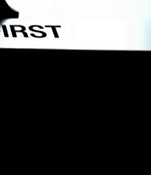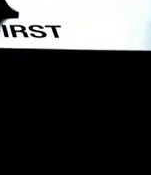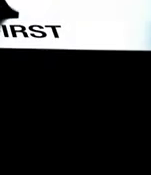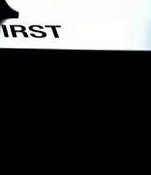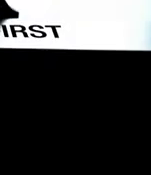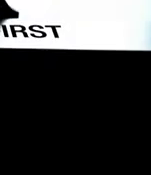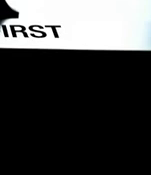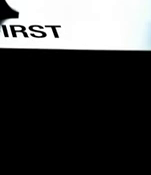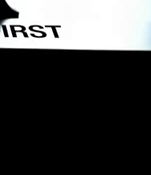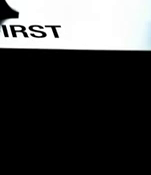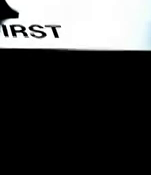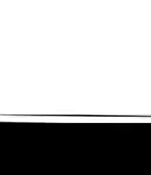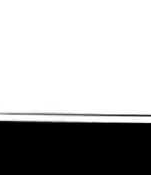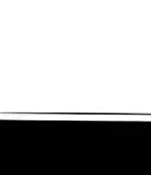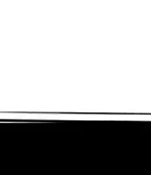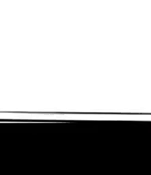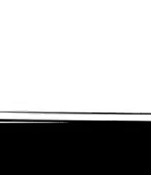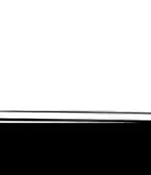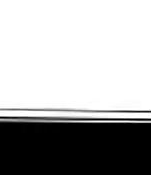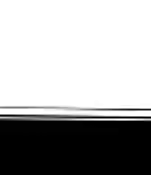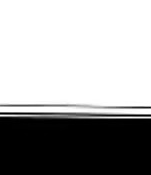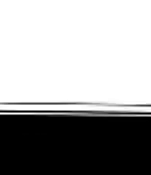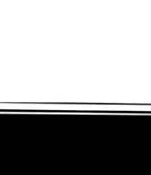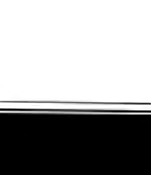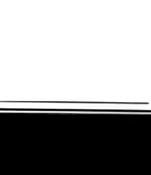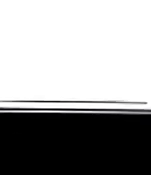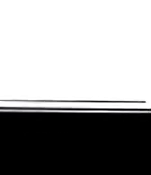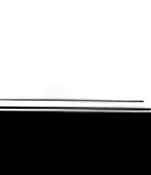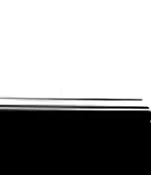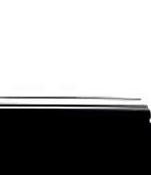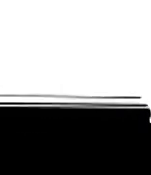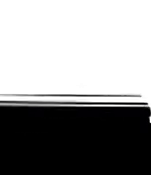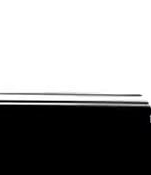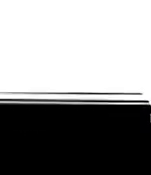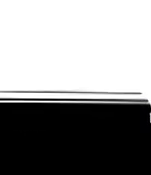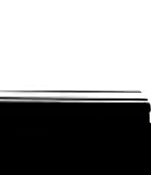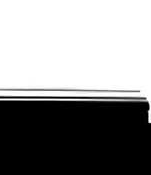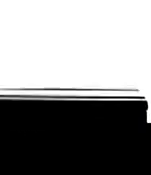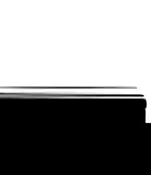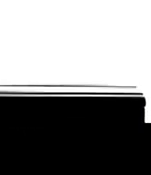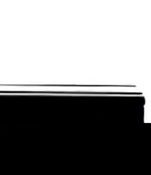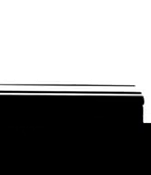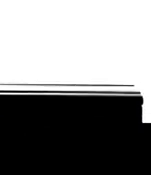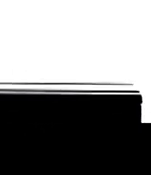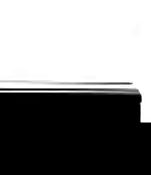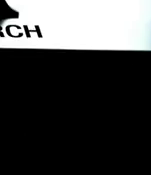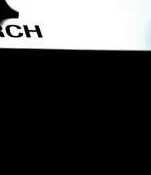I had at first. Oh, I wanna go to church.